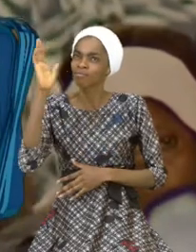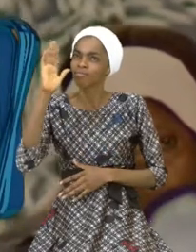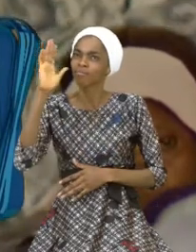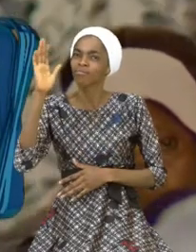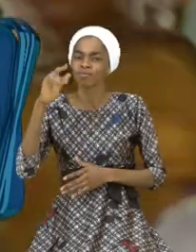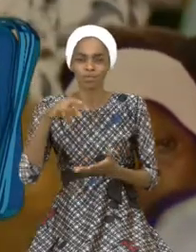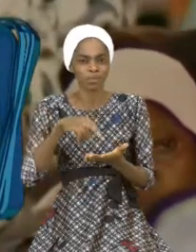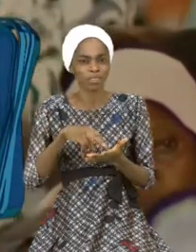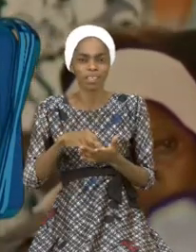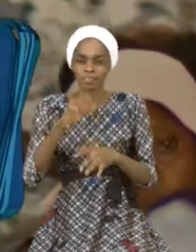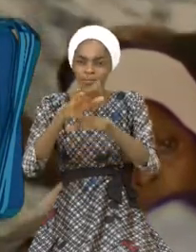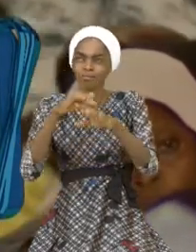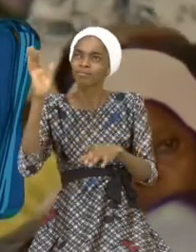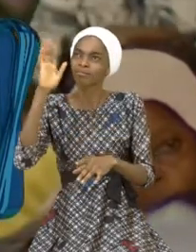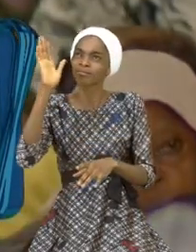see you.